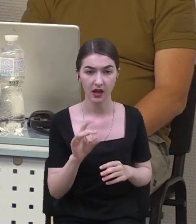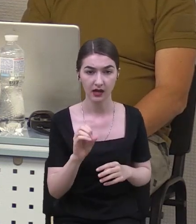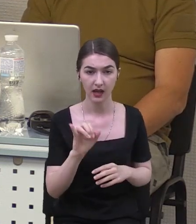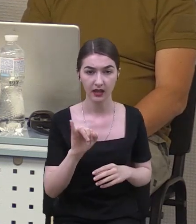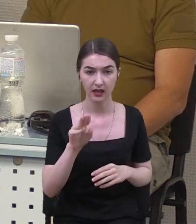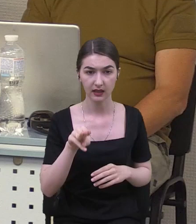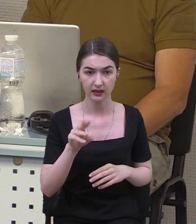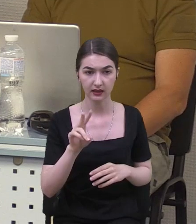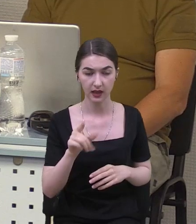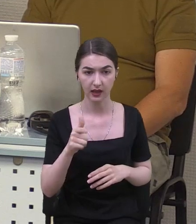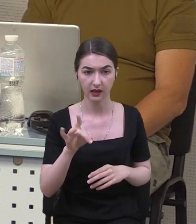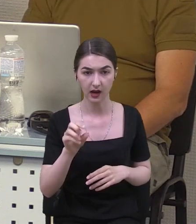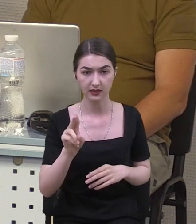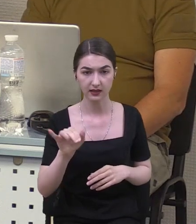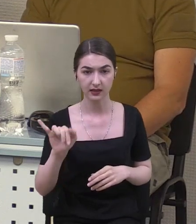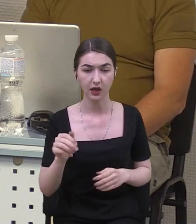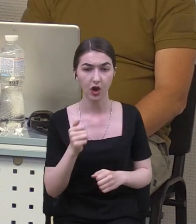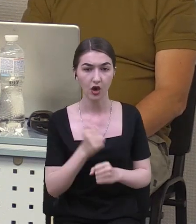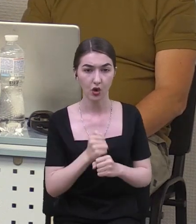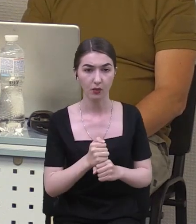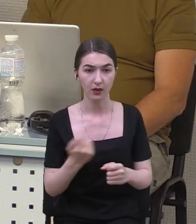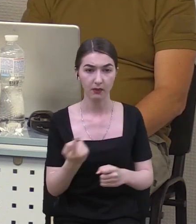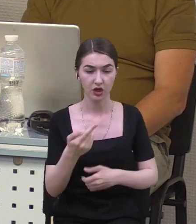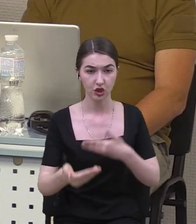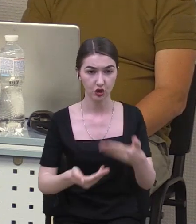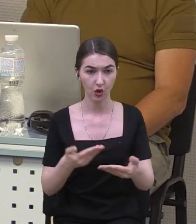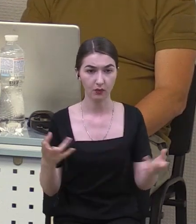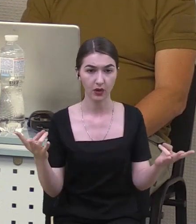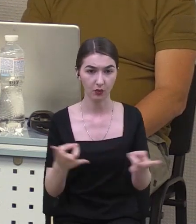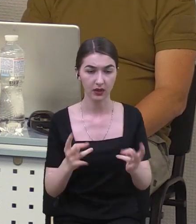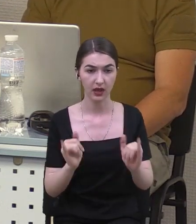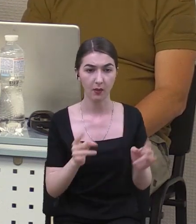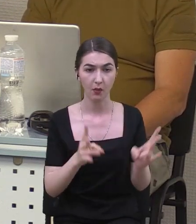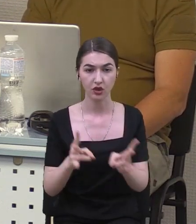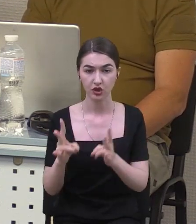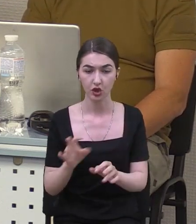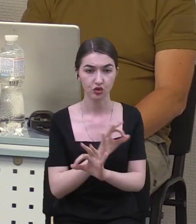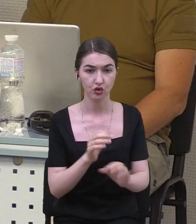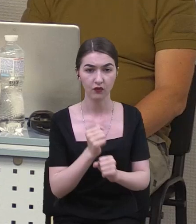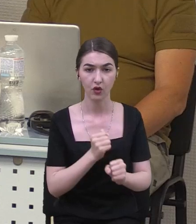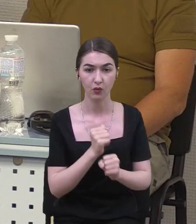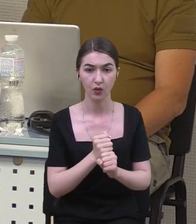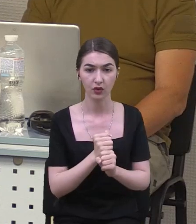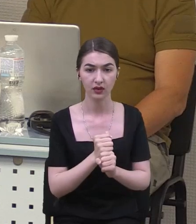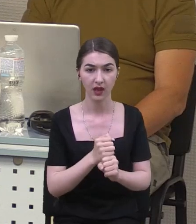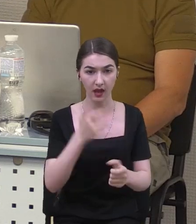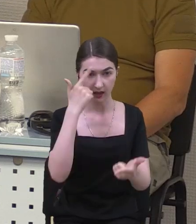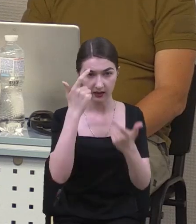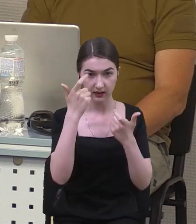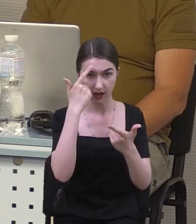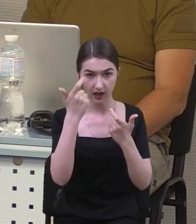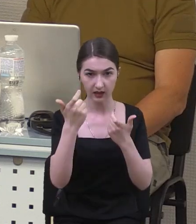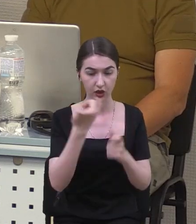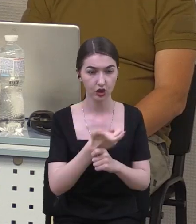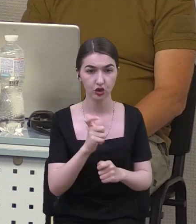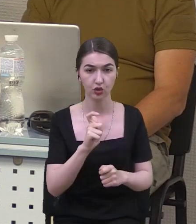Ukraine. You've done excellently, and the database looks amazing. And so I hope that the working group, which, as you have